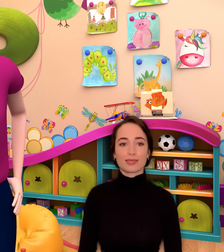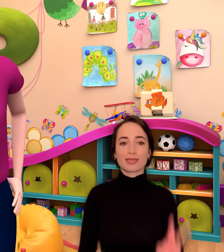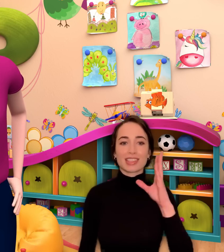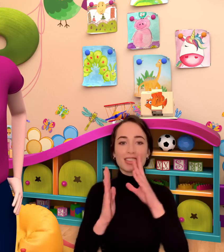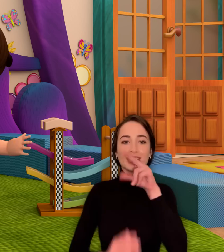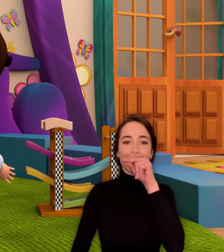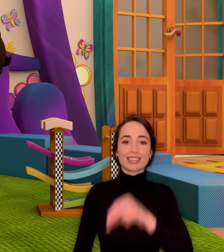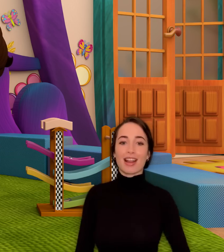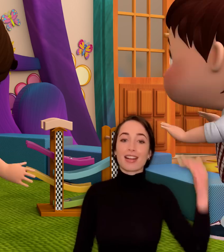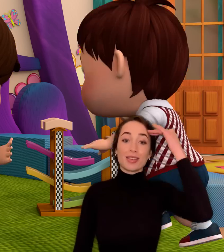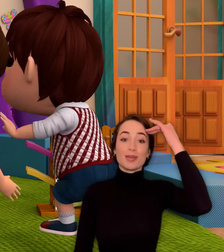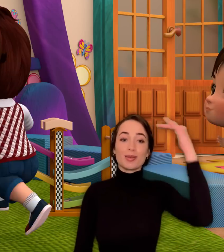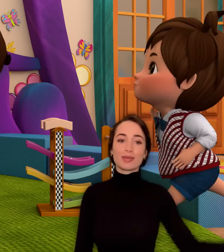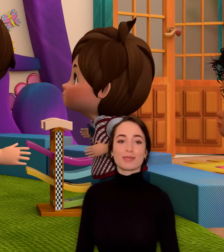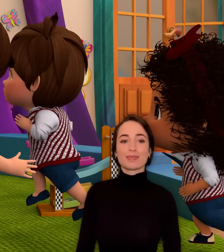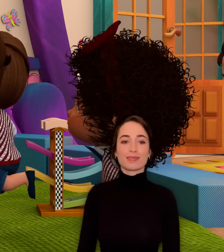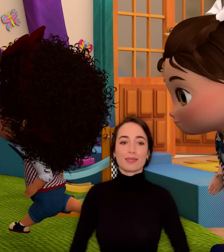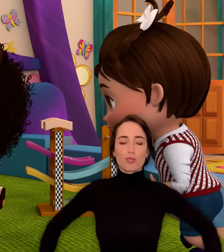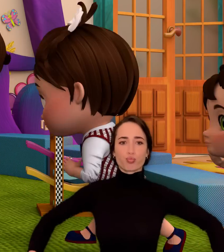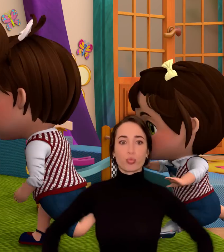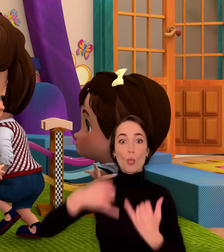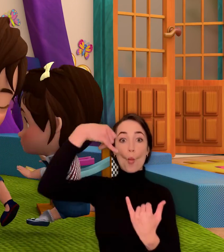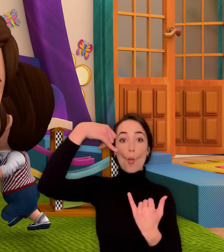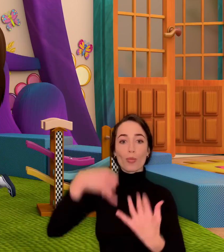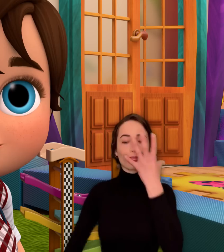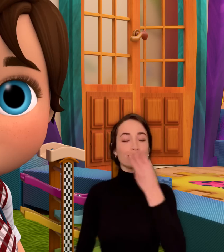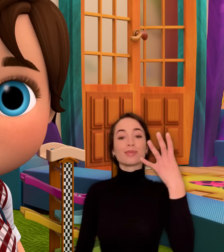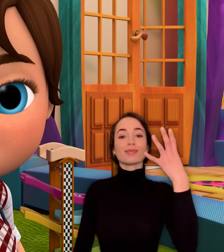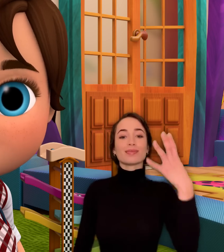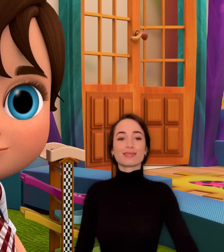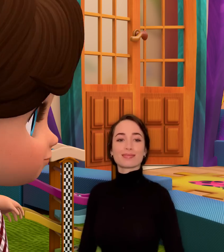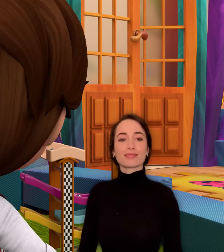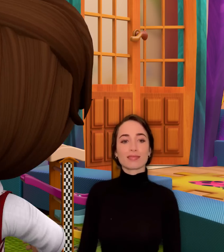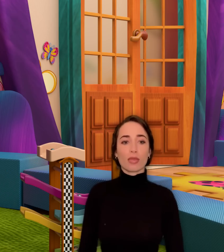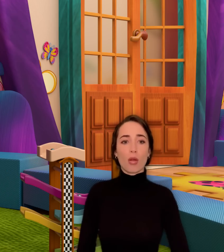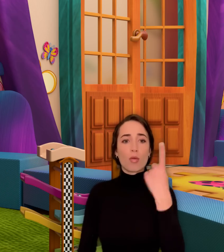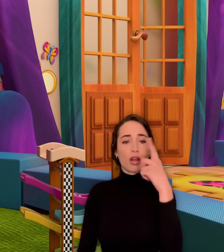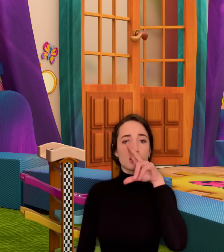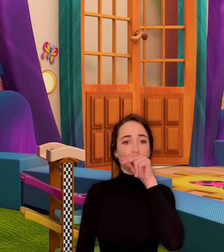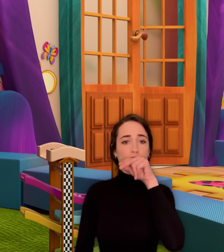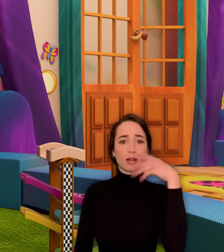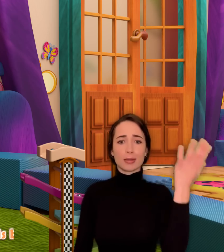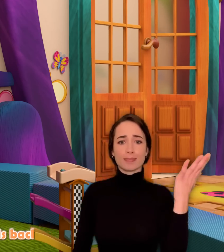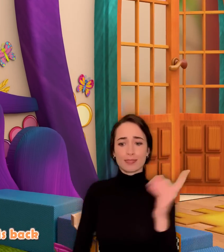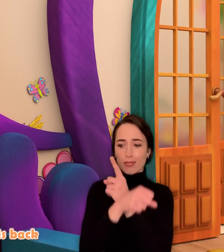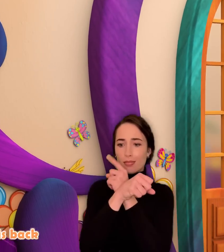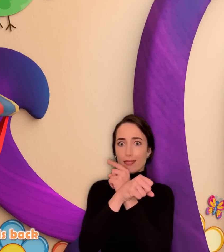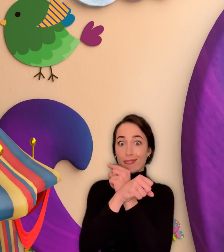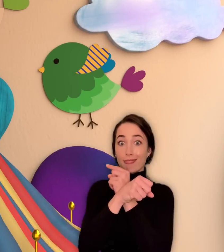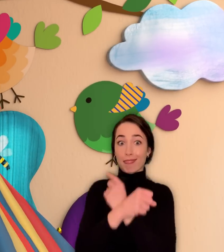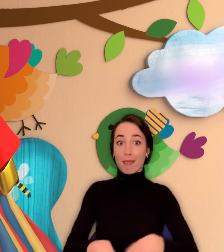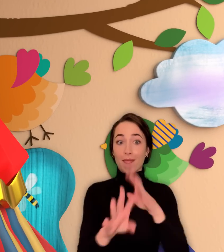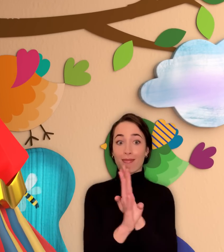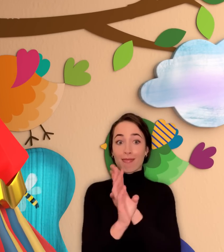six little ducks that I once know fat ones Kandy ones Fair ones too but the one little du with the FED